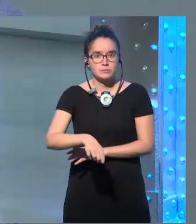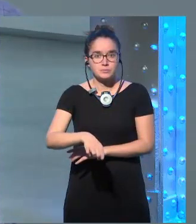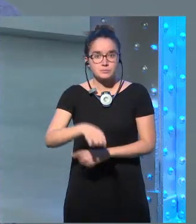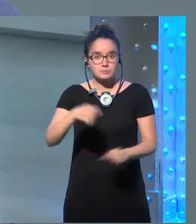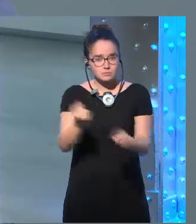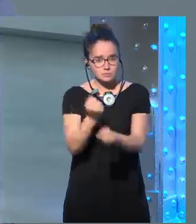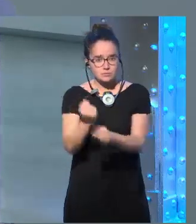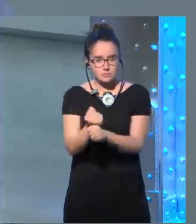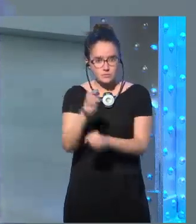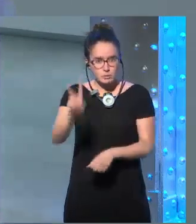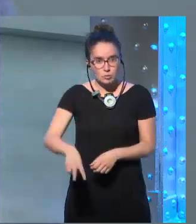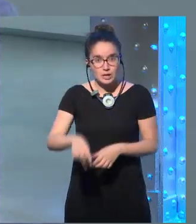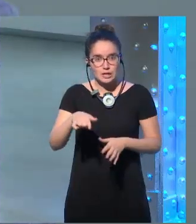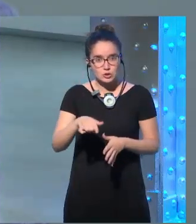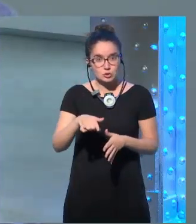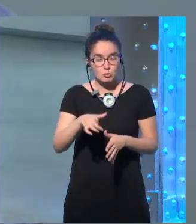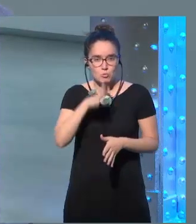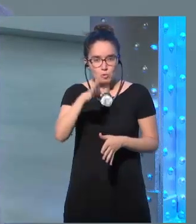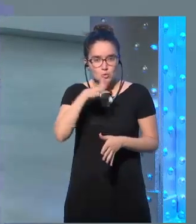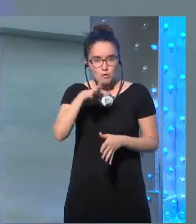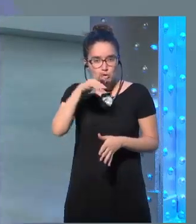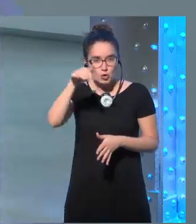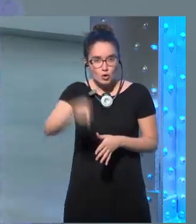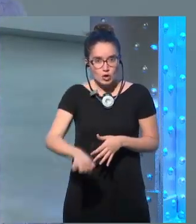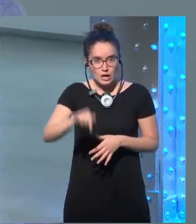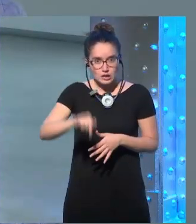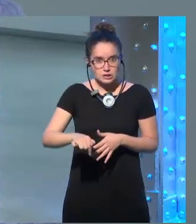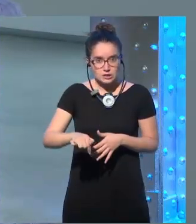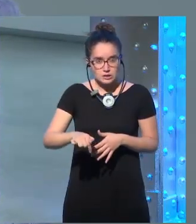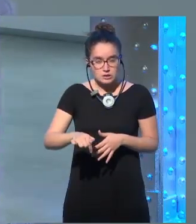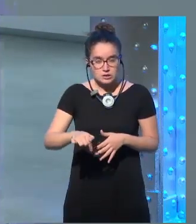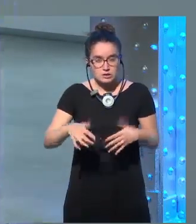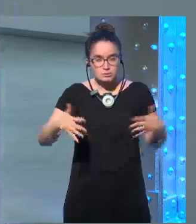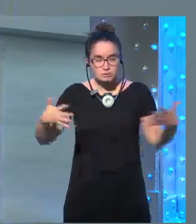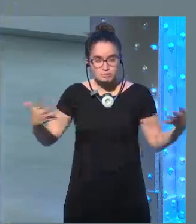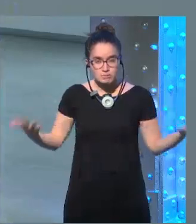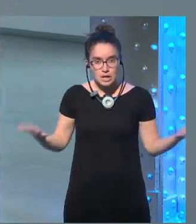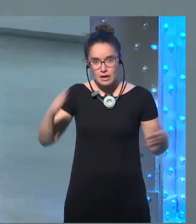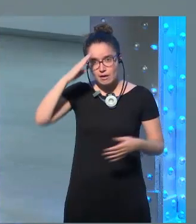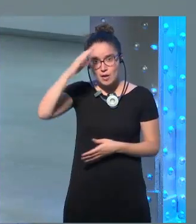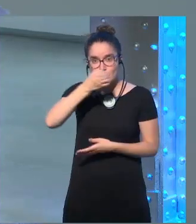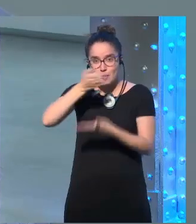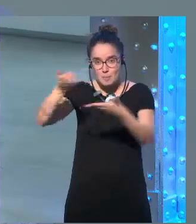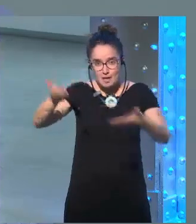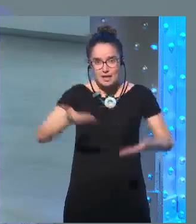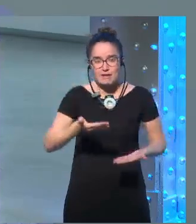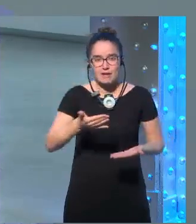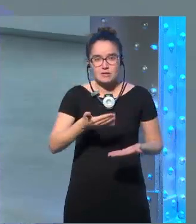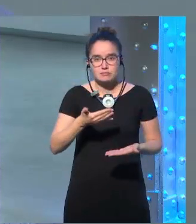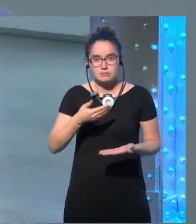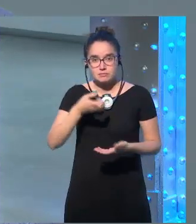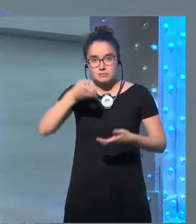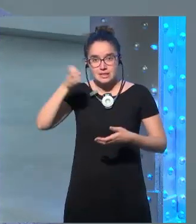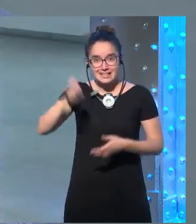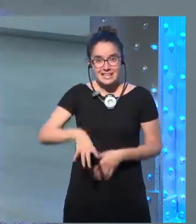for leadership, and of course for work. These are the reasons that have gathered us here together,